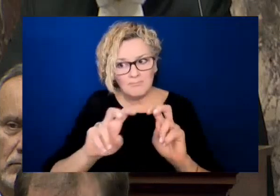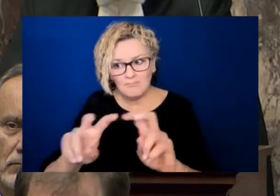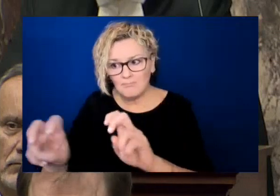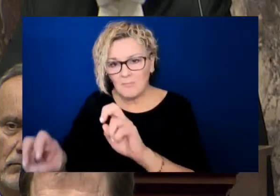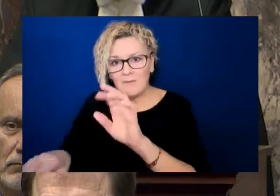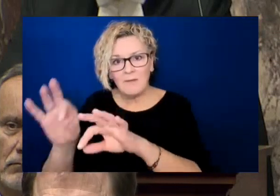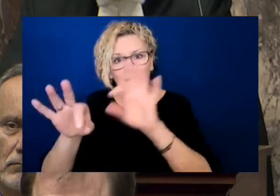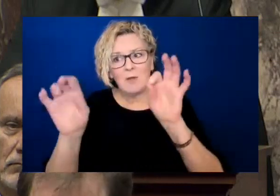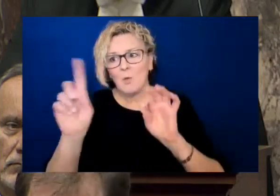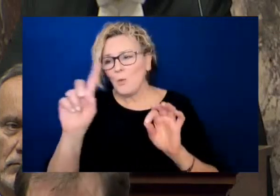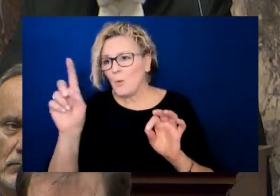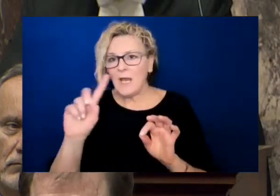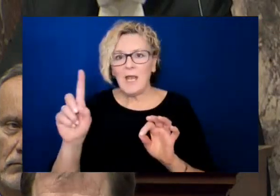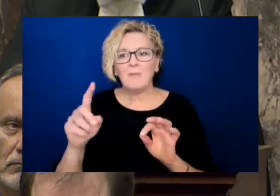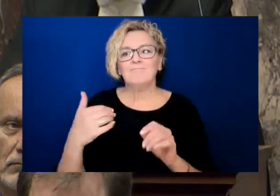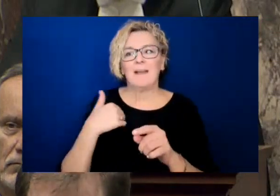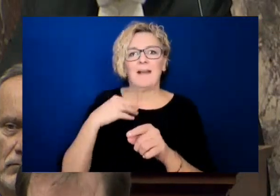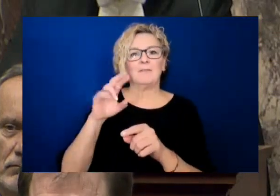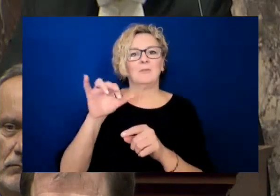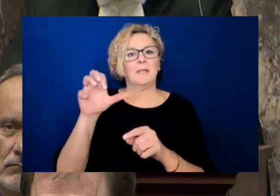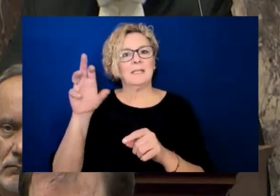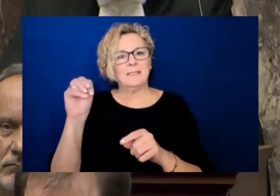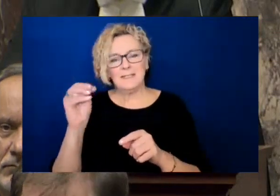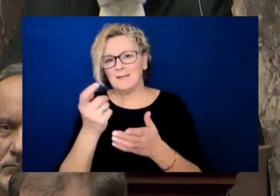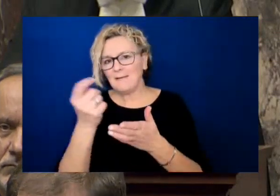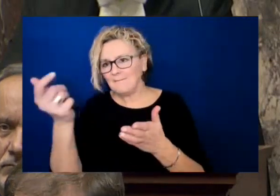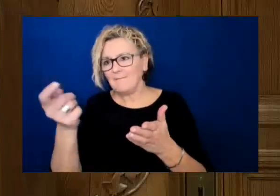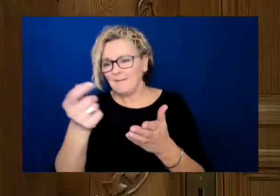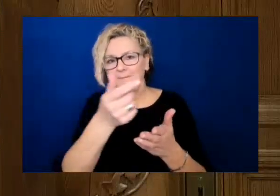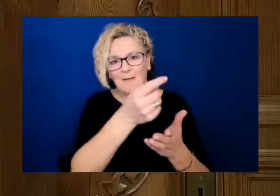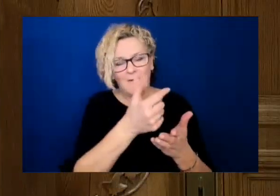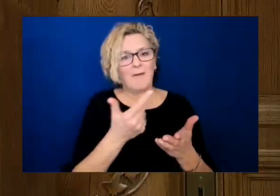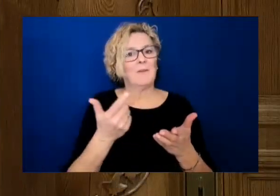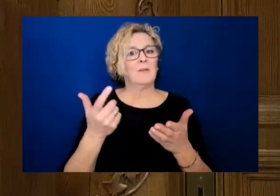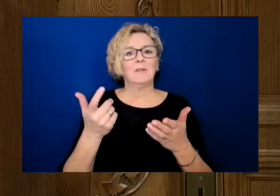to and will continue to do the work every day.